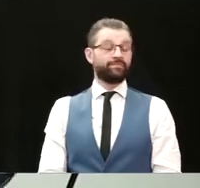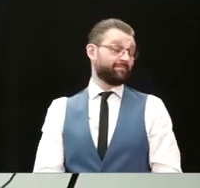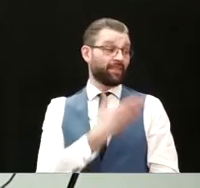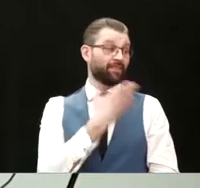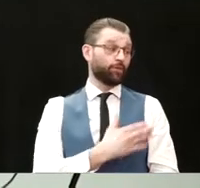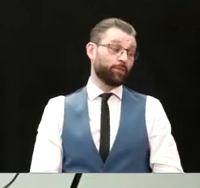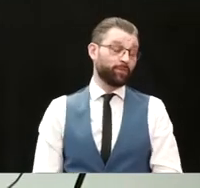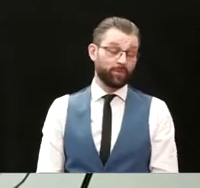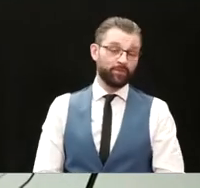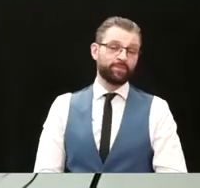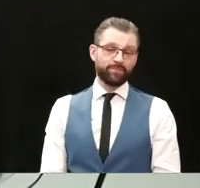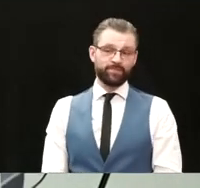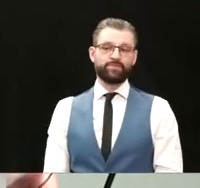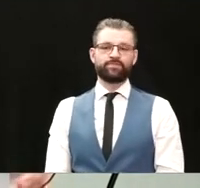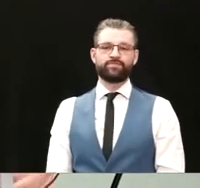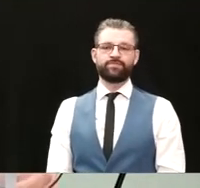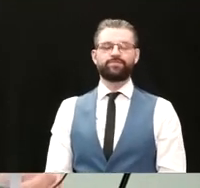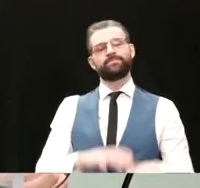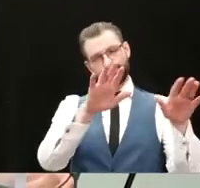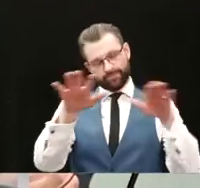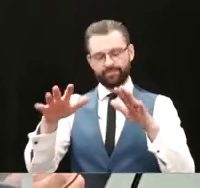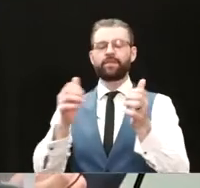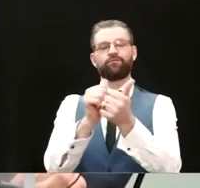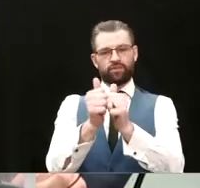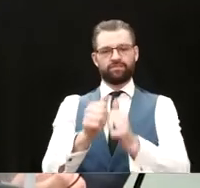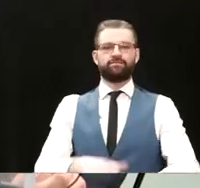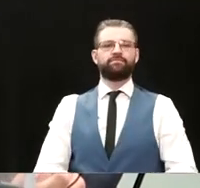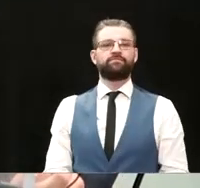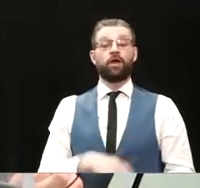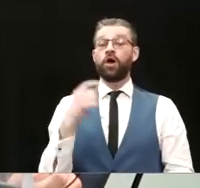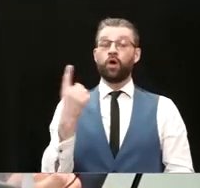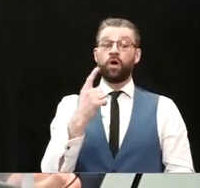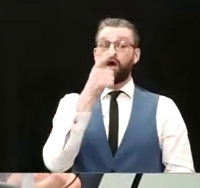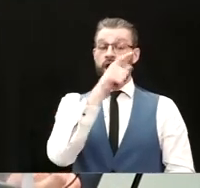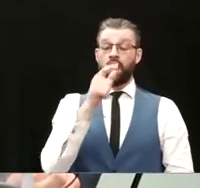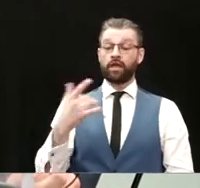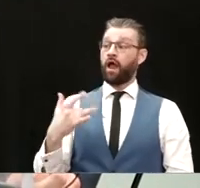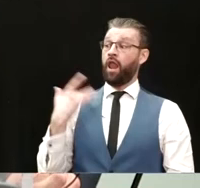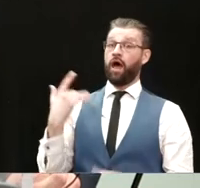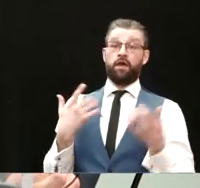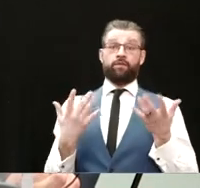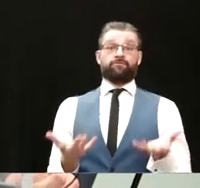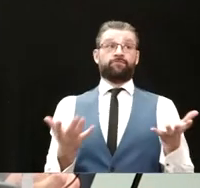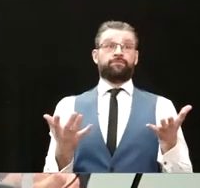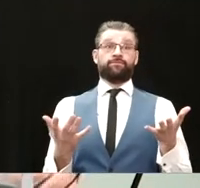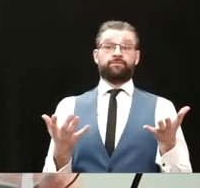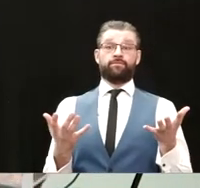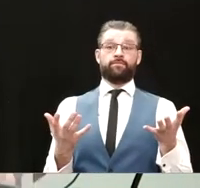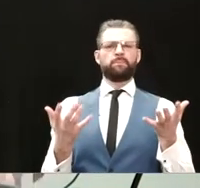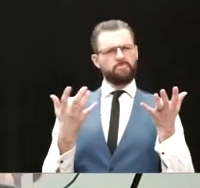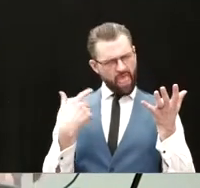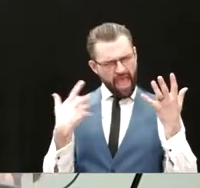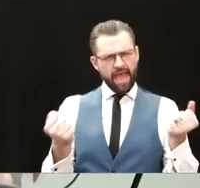Thank you, Lana. Dear friends, as those privileged to be alive at this moment in history, we